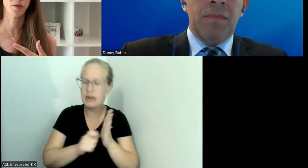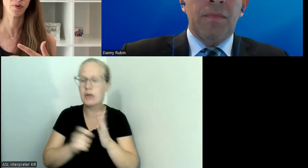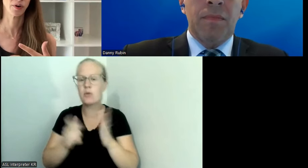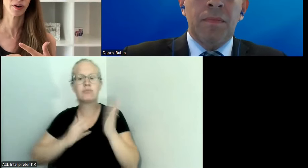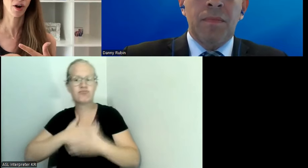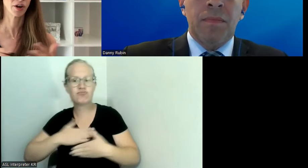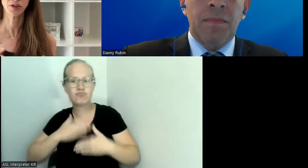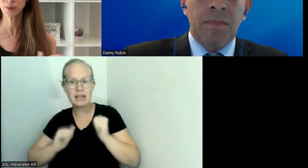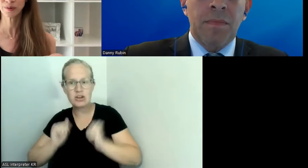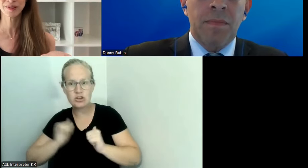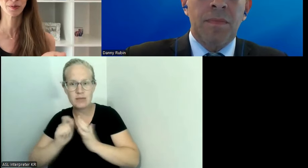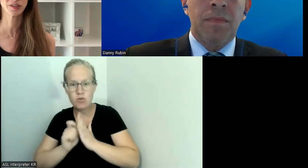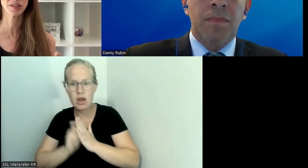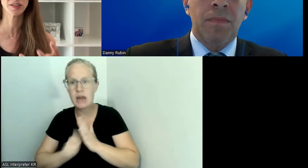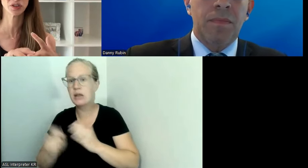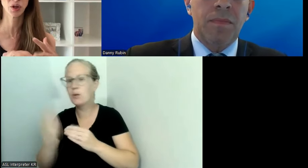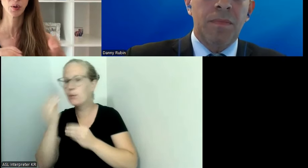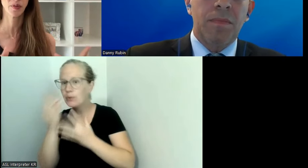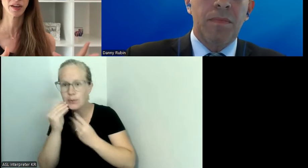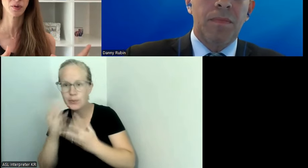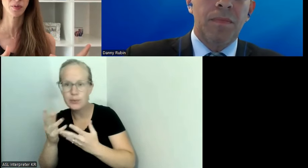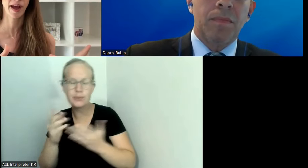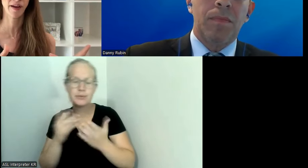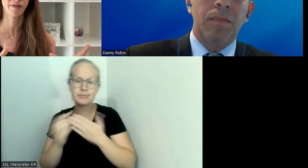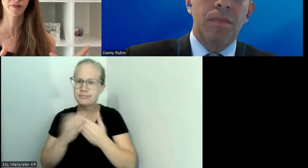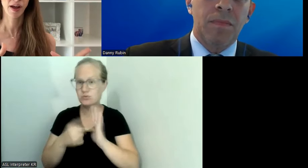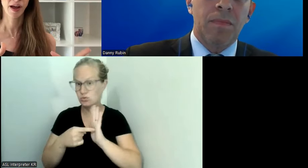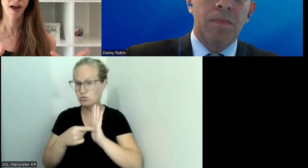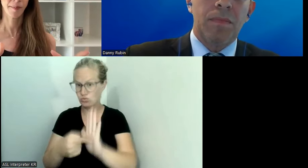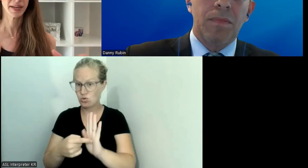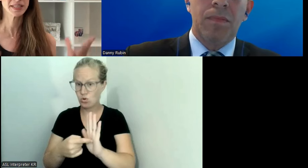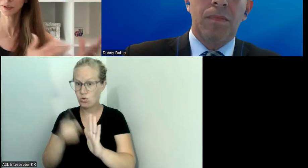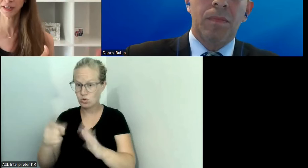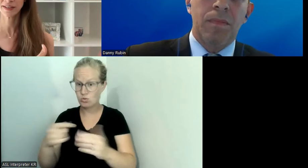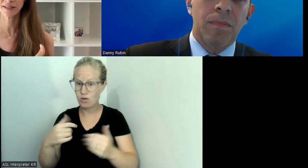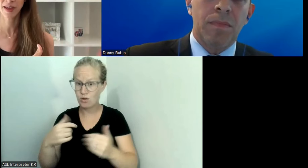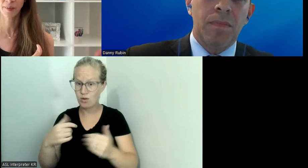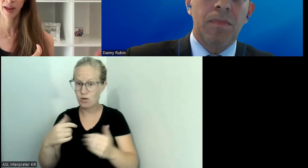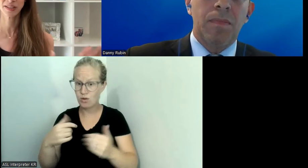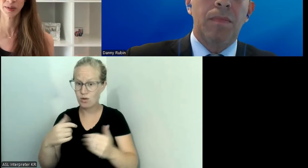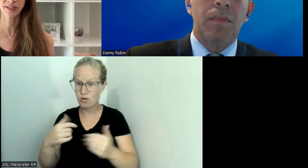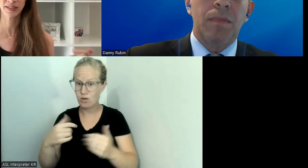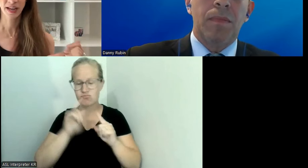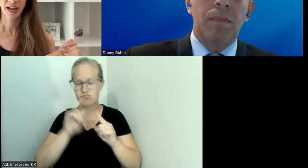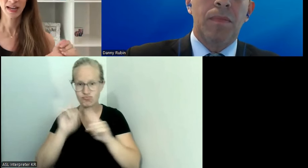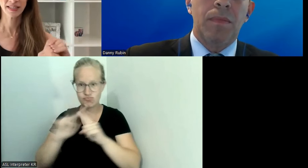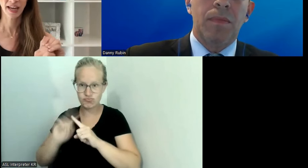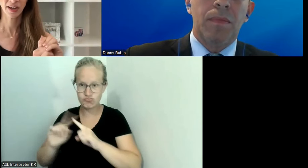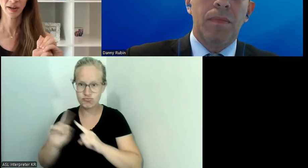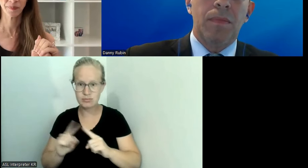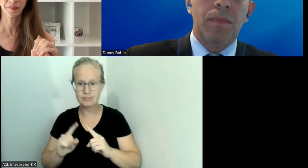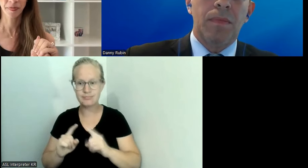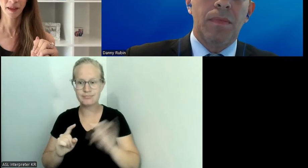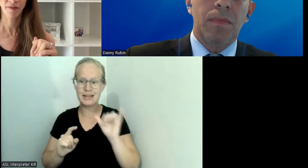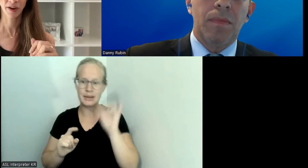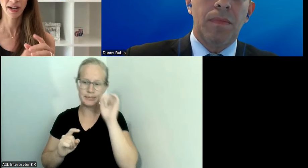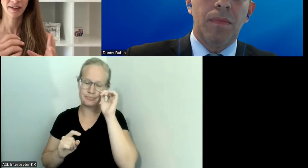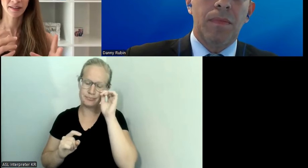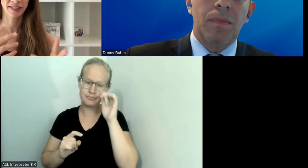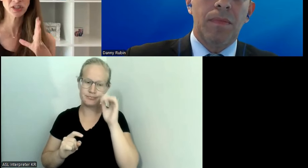writing or hard news, or just to show that you have, um, experience in that way. So it's, it's like, um,